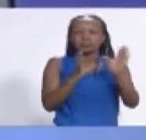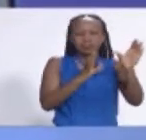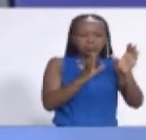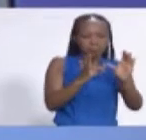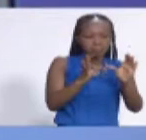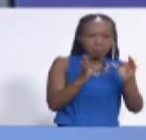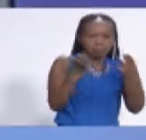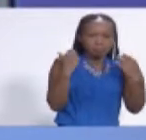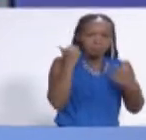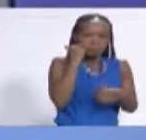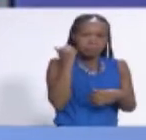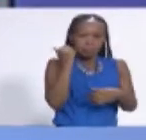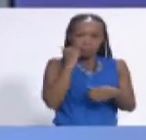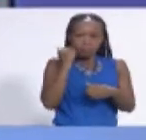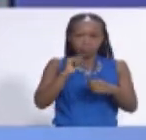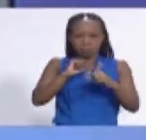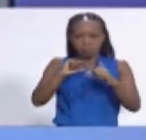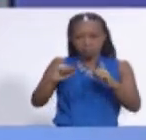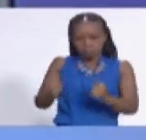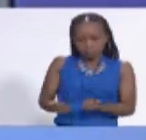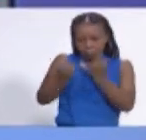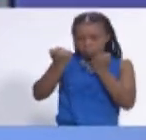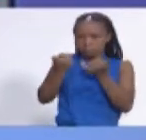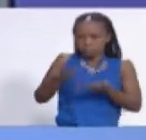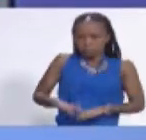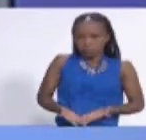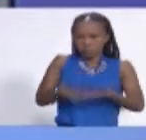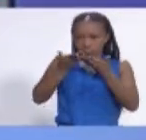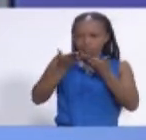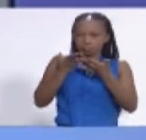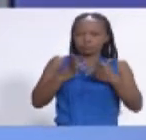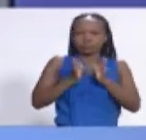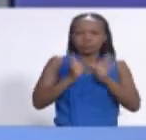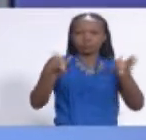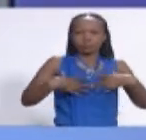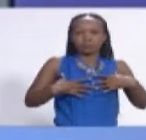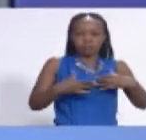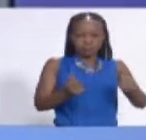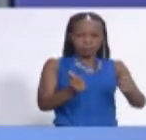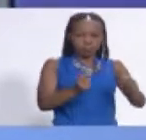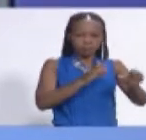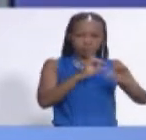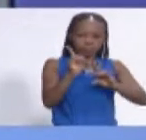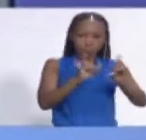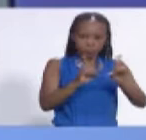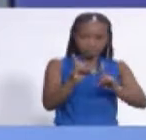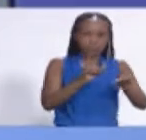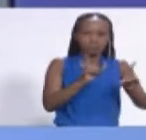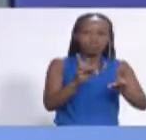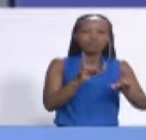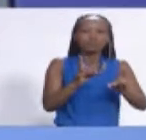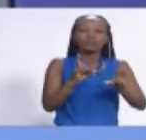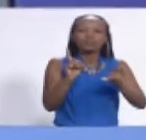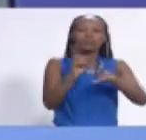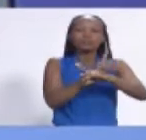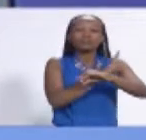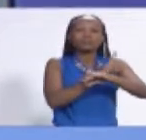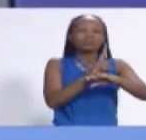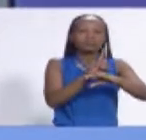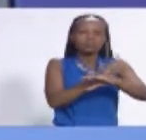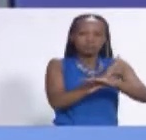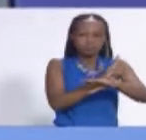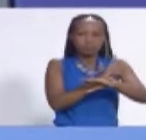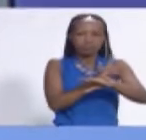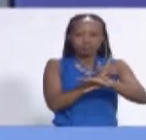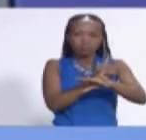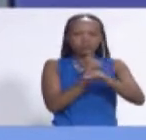preventable diseases to safeguard and promote the public health and to exercise the powers and perform the duties in